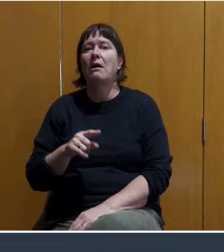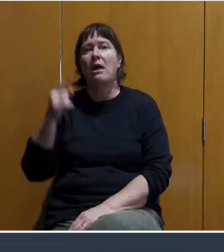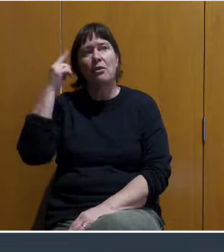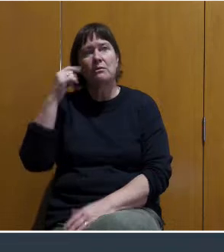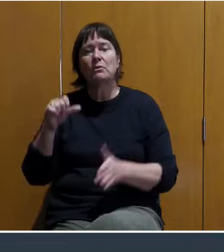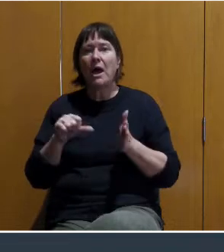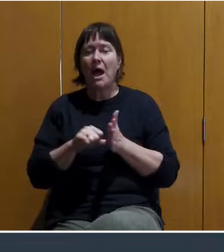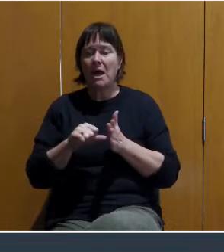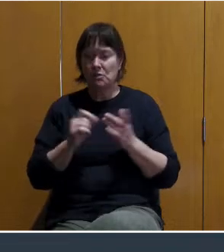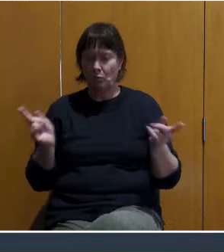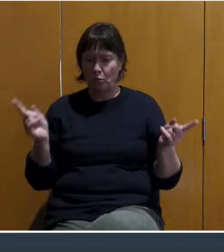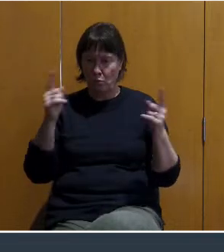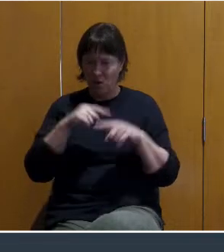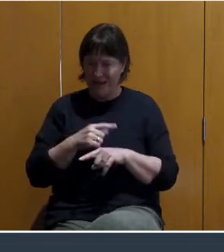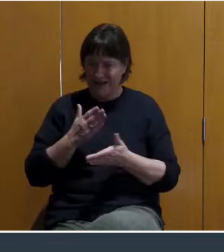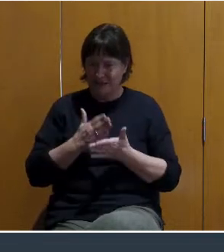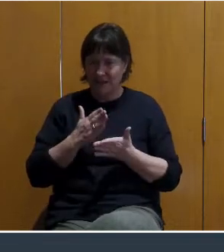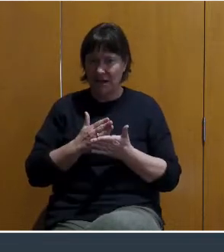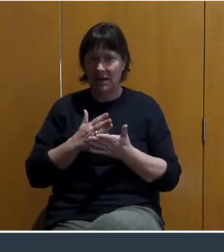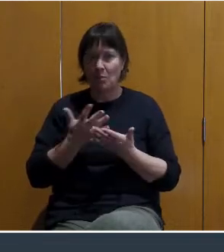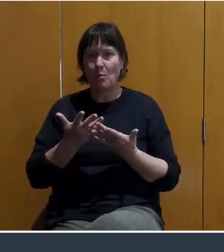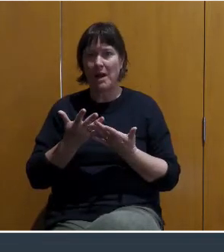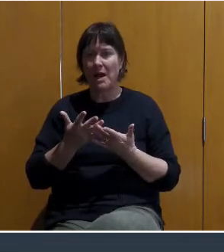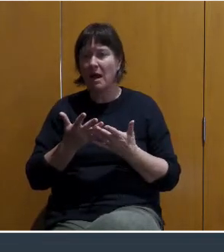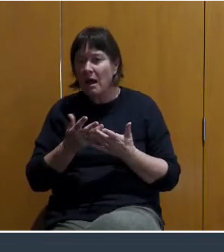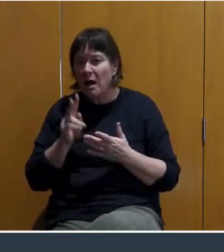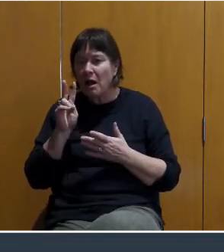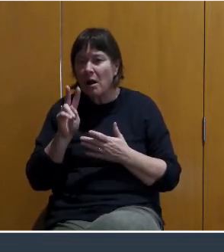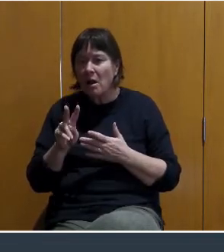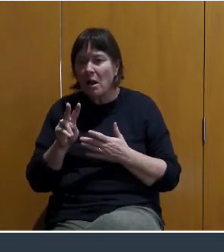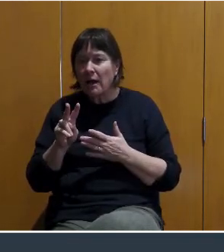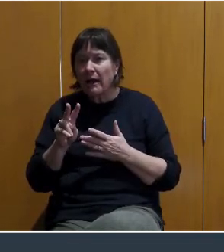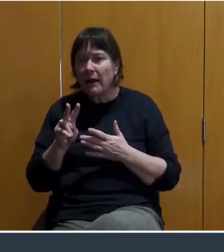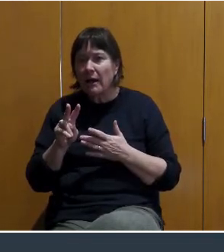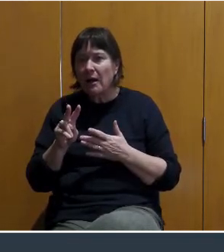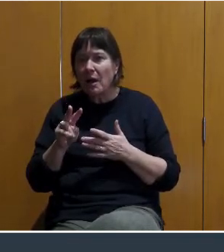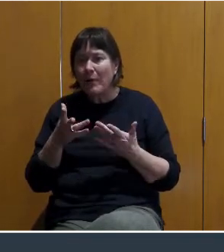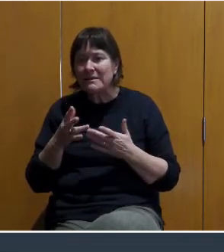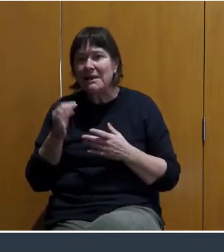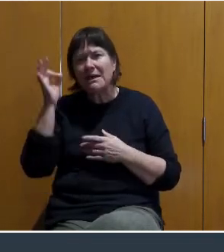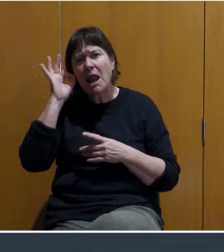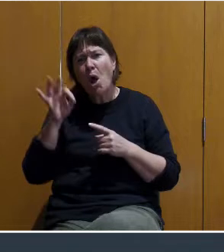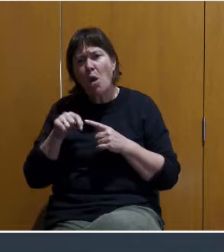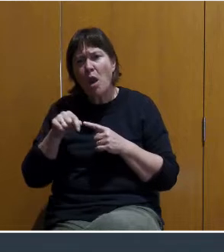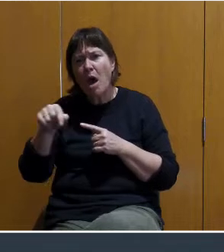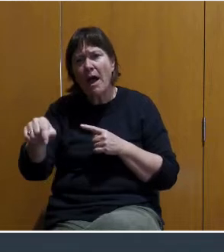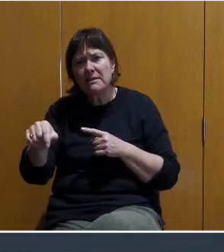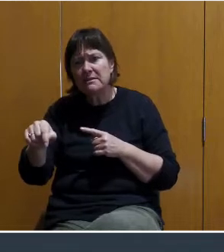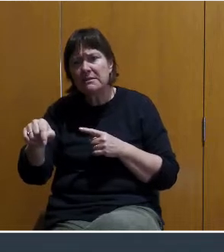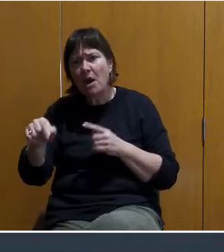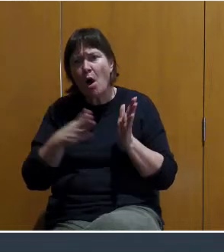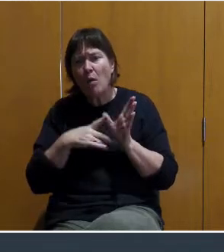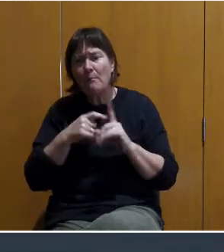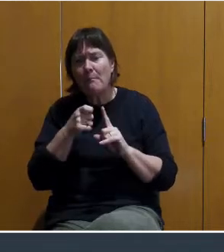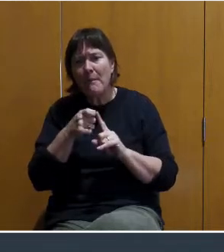to work out exactly where the yellow lines were, the on-lead lines were, and where they weren't on this